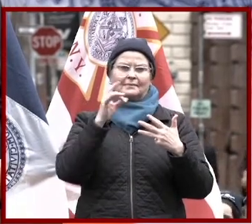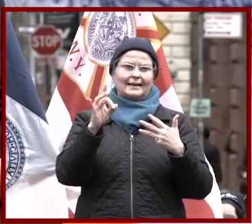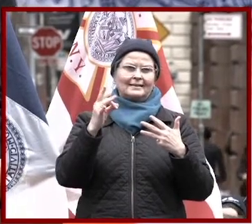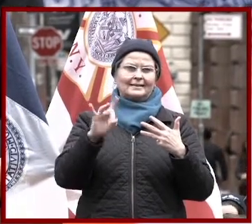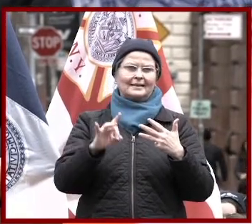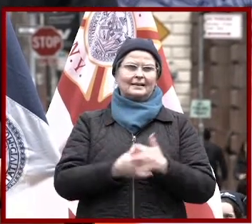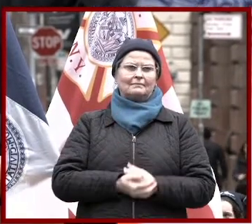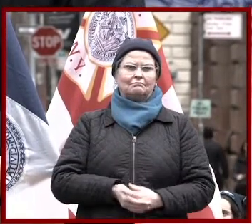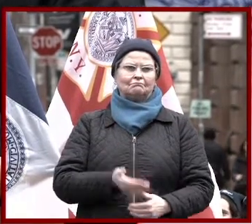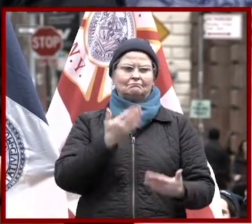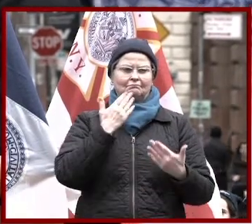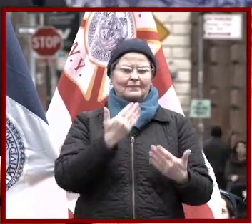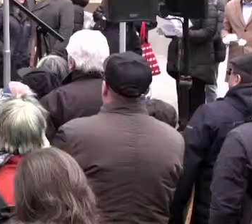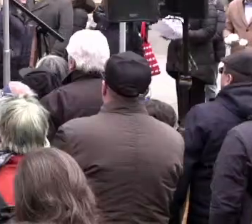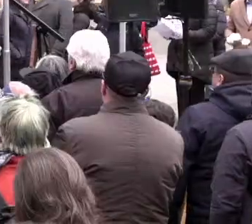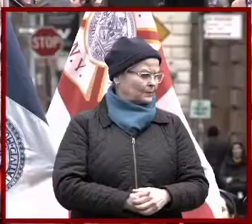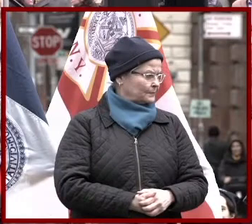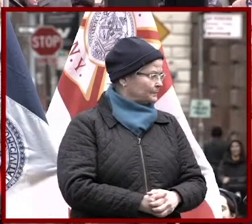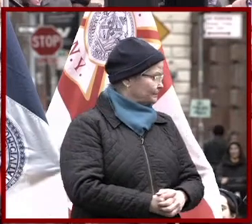Thank you.